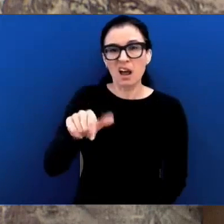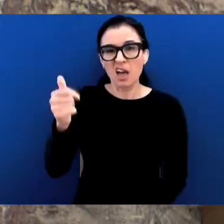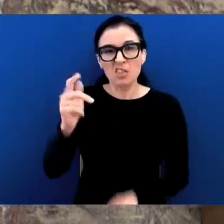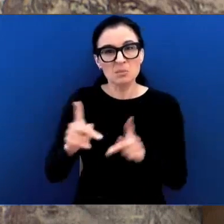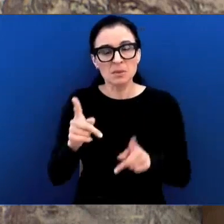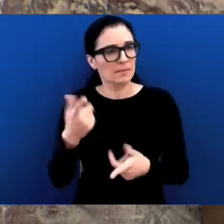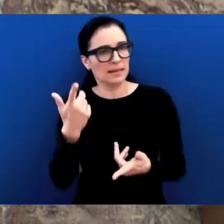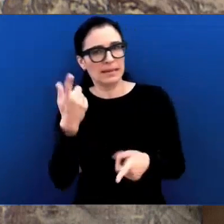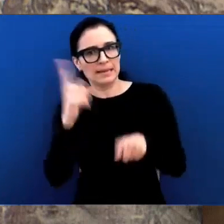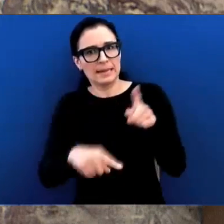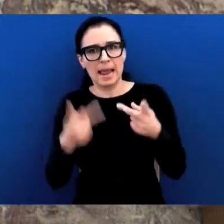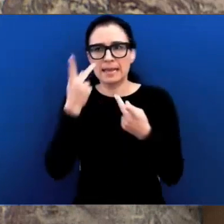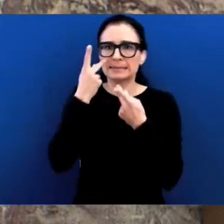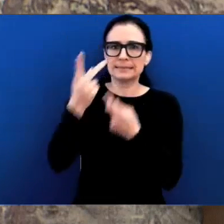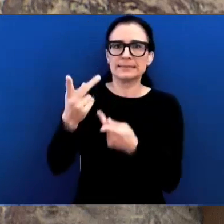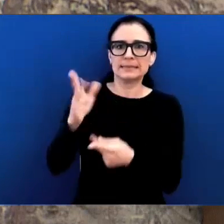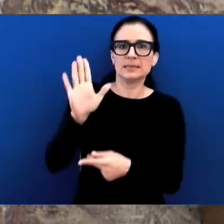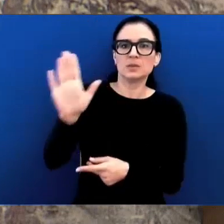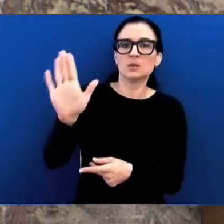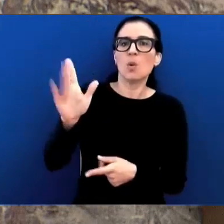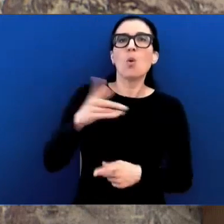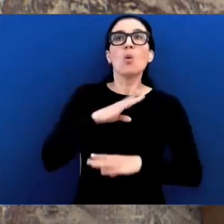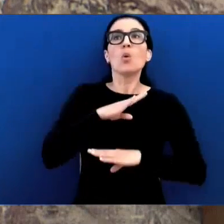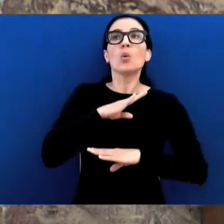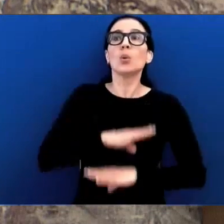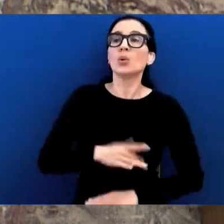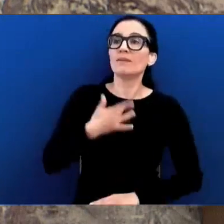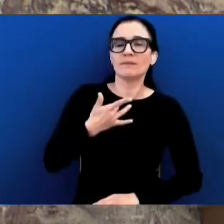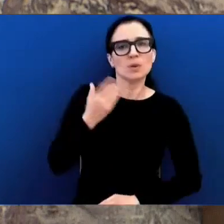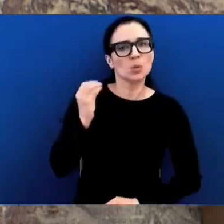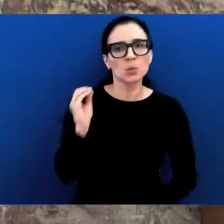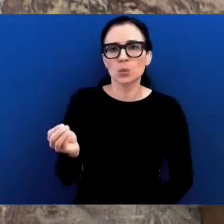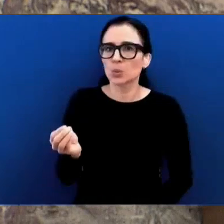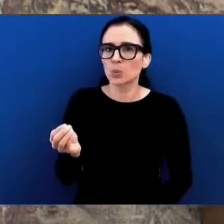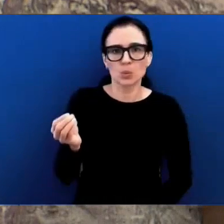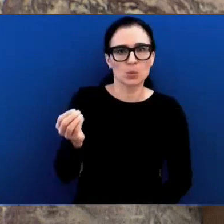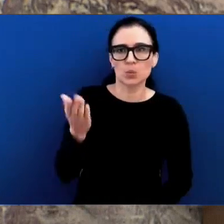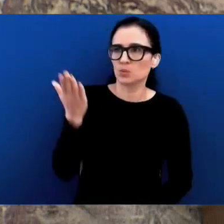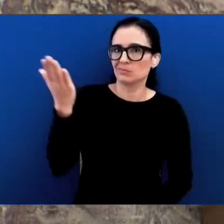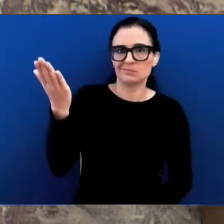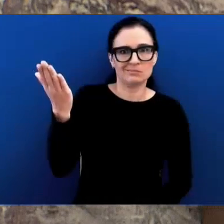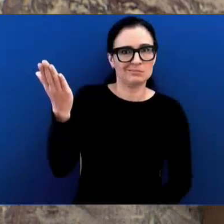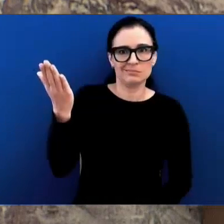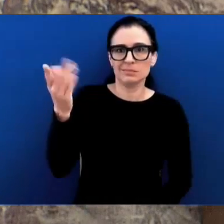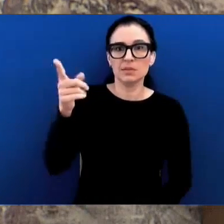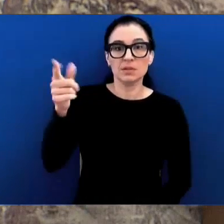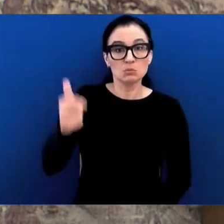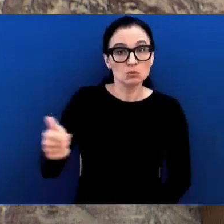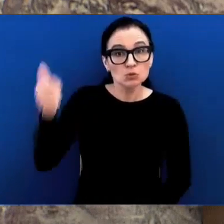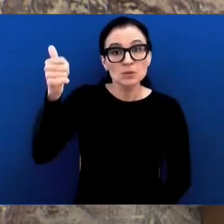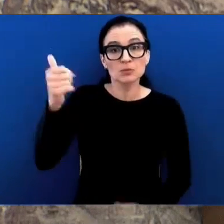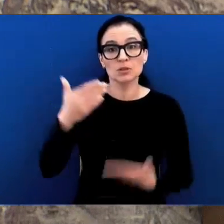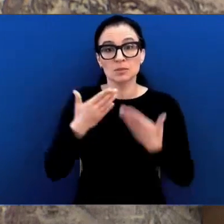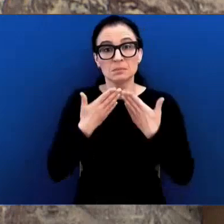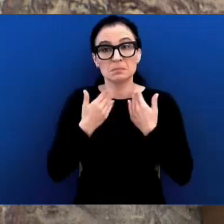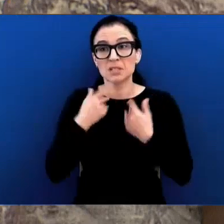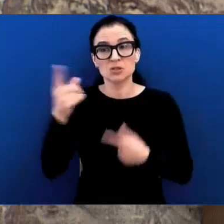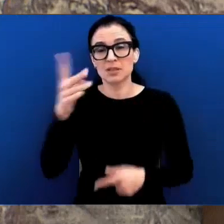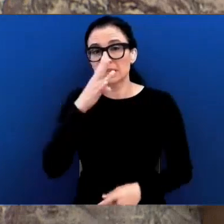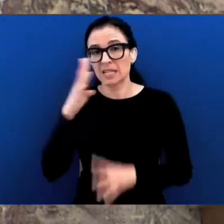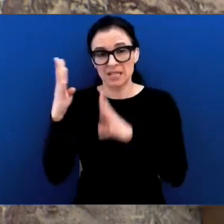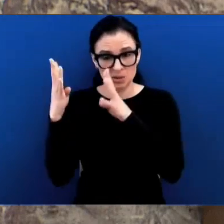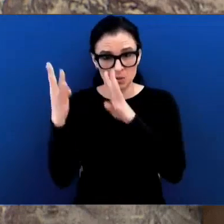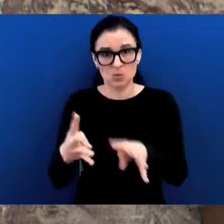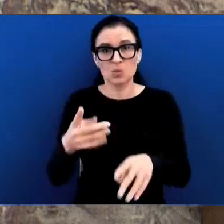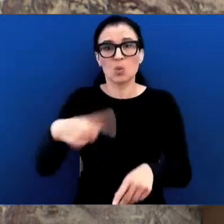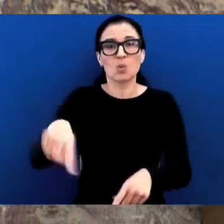this premier, or that minister. How much longer will the premier ignore the cries for help from people like Anita, continuing to funnel